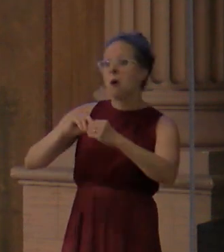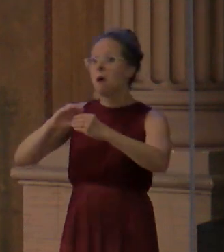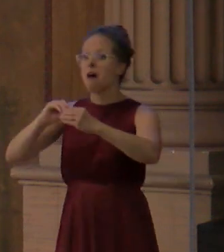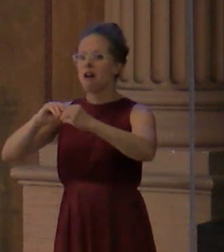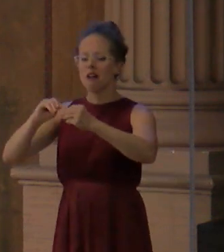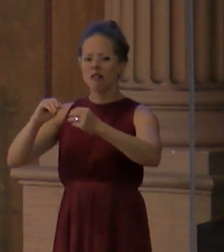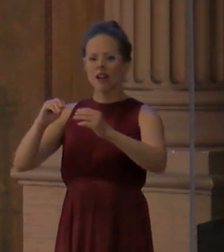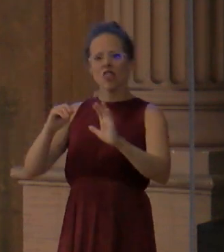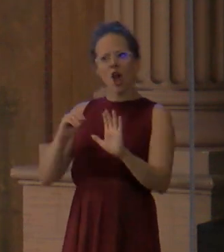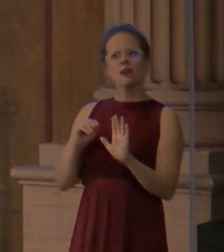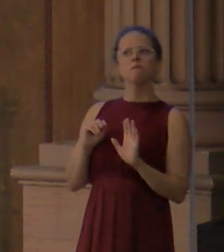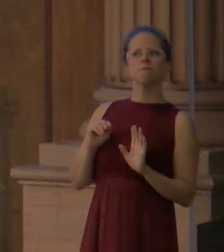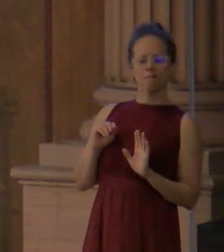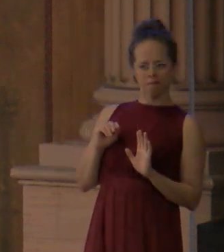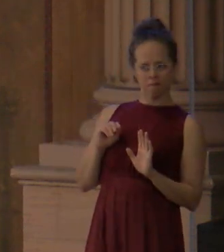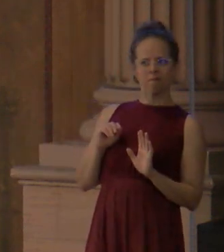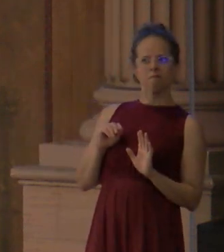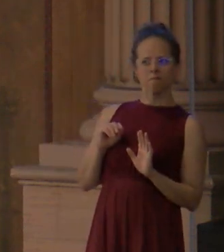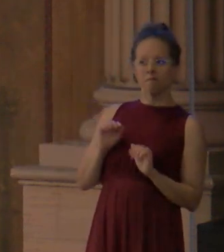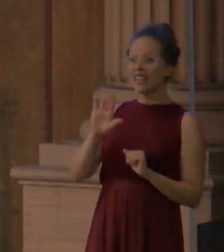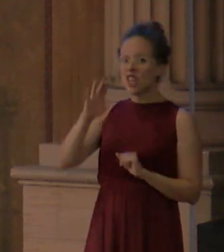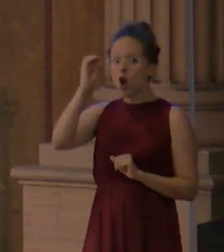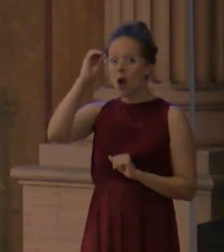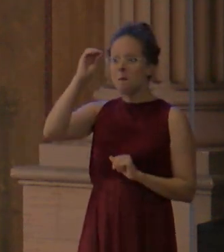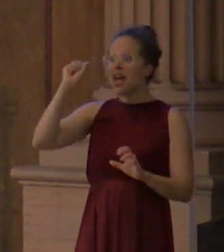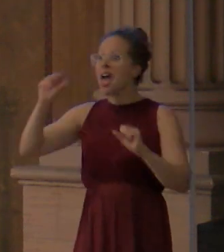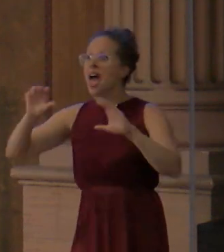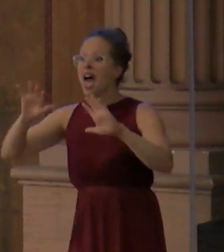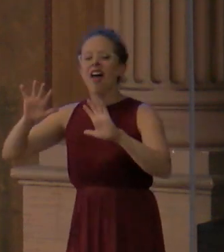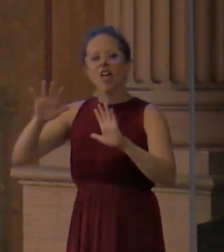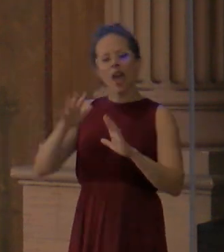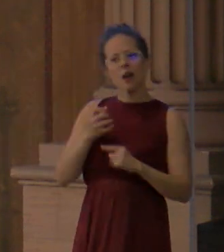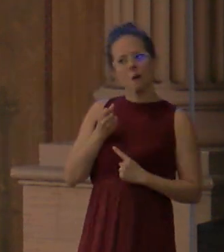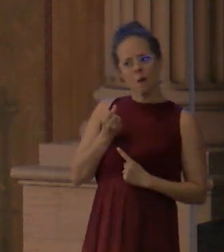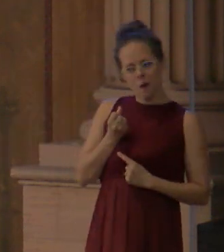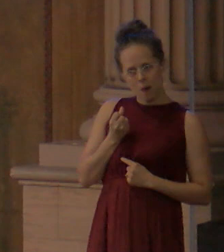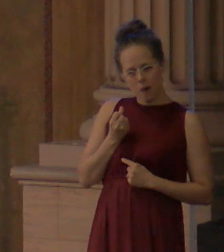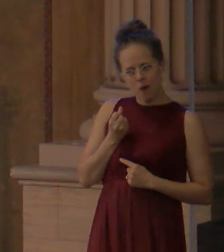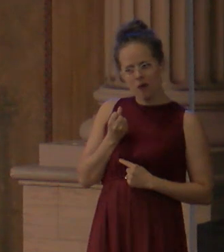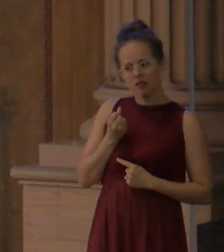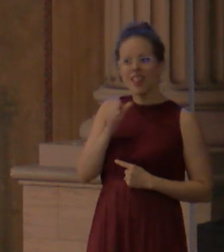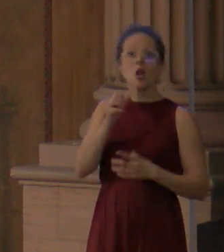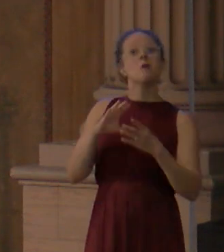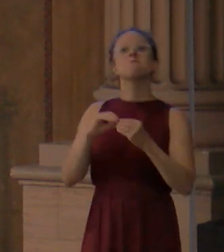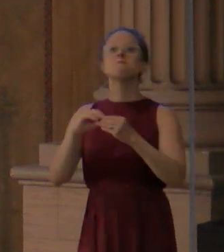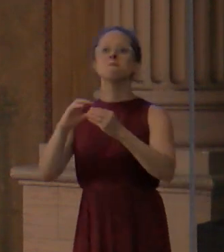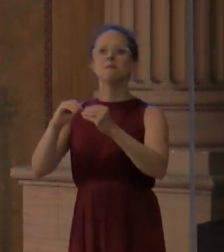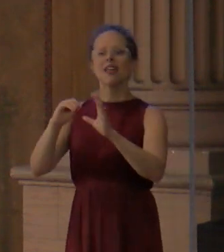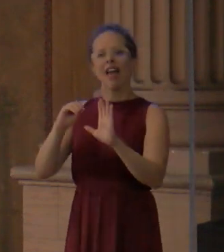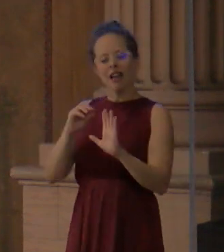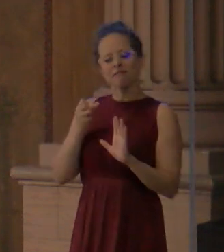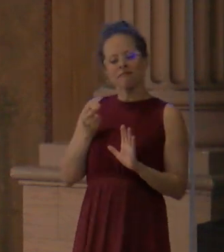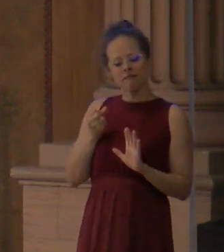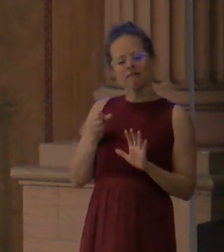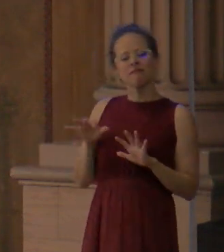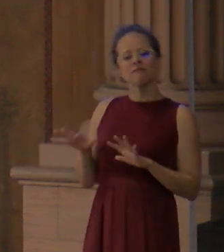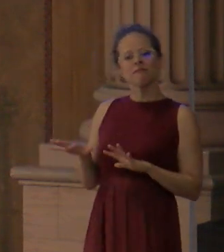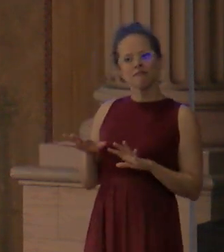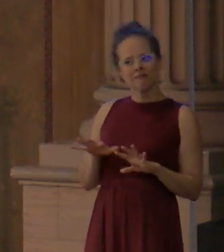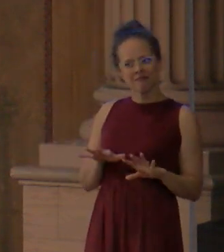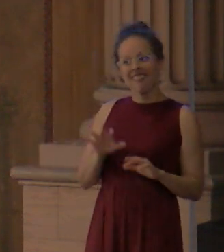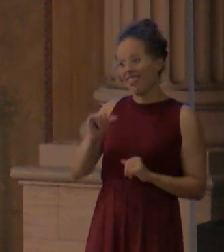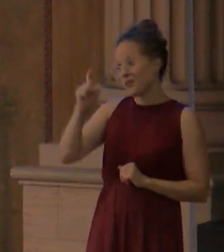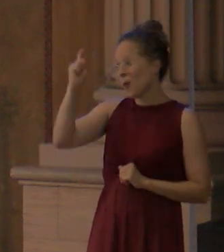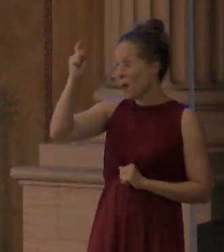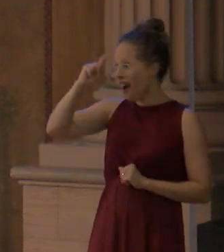They aren't quick to make their opinions known. They don't run off at the mouth. They're cool and collected. This is wise, again, for a